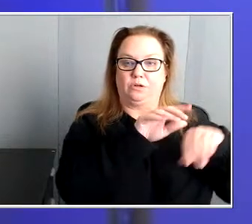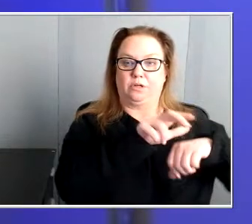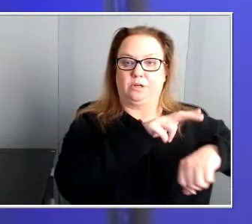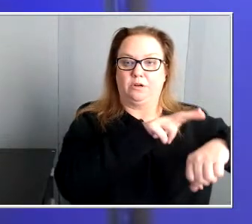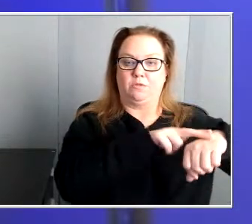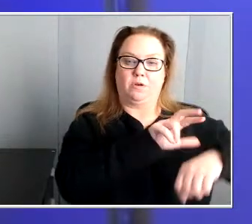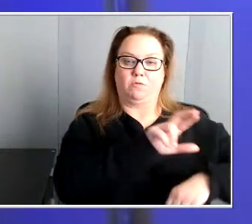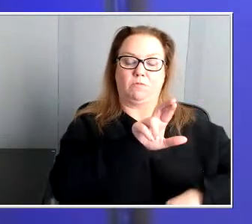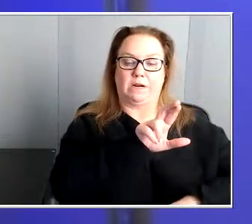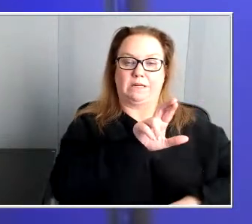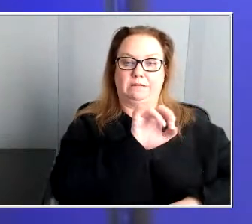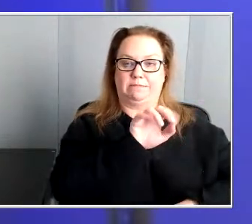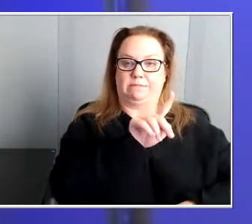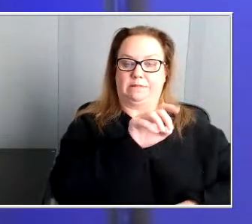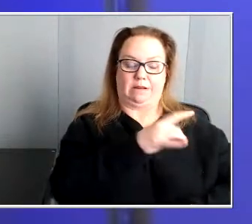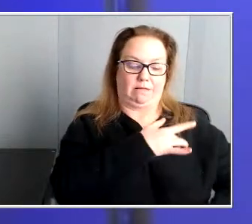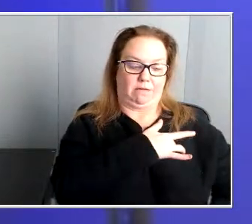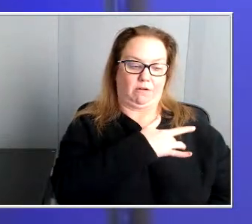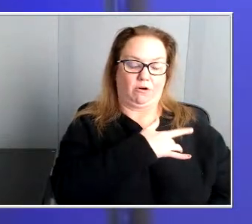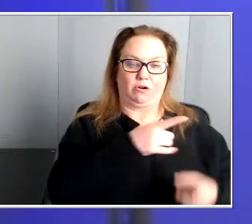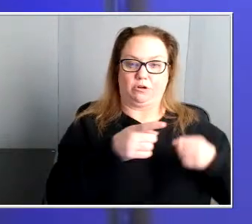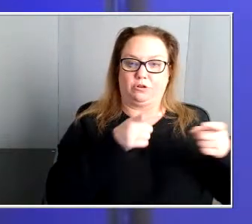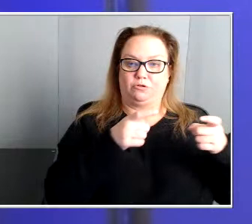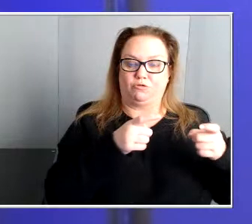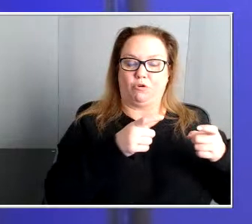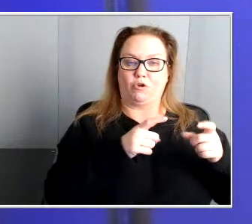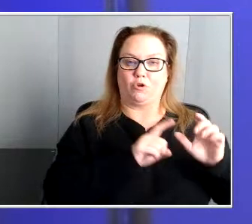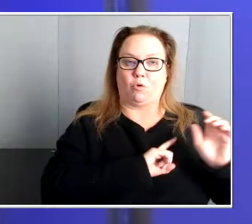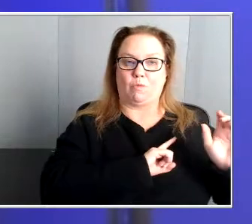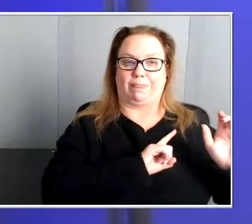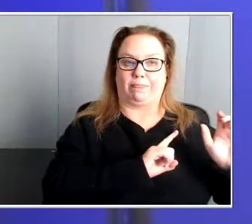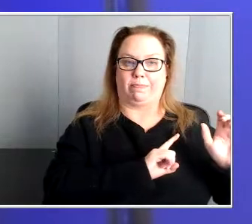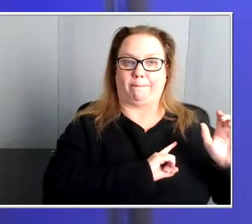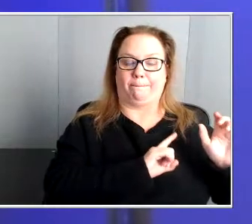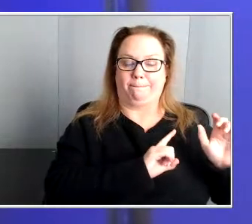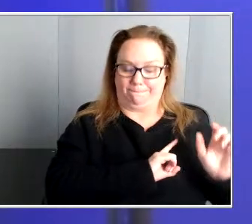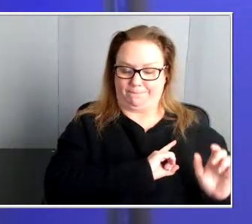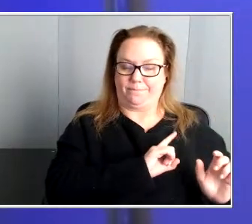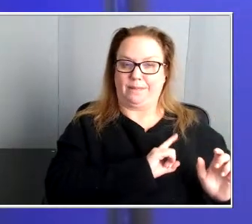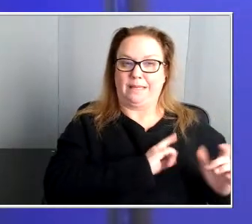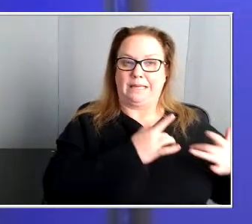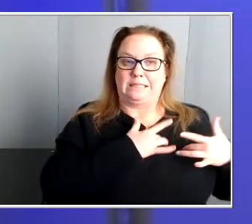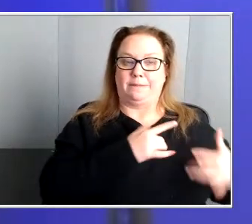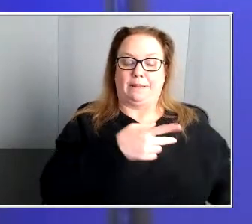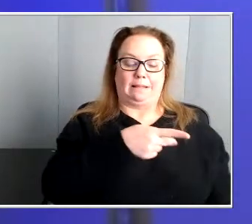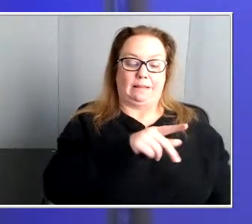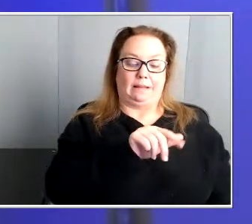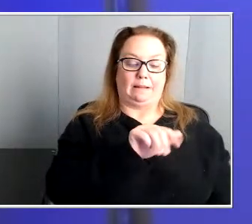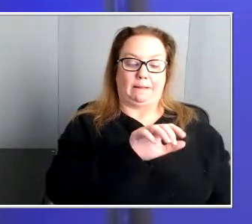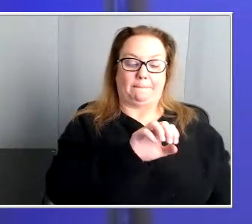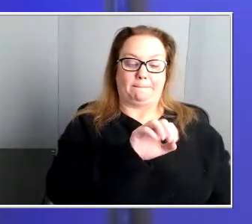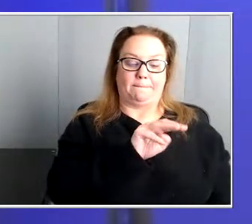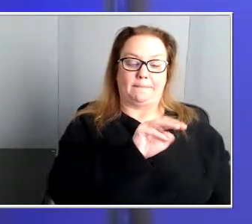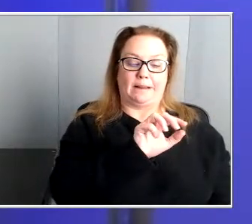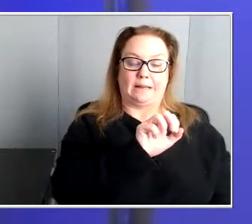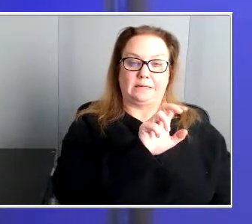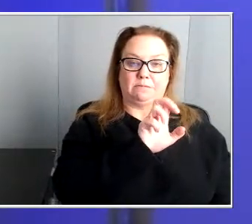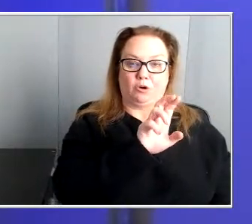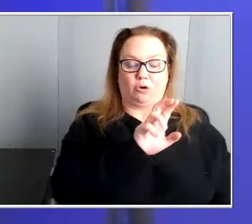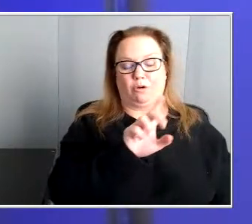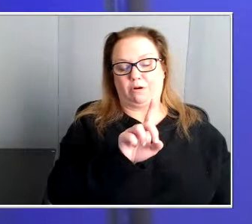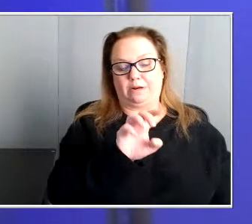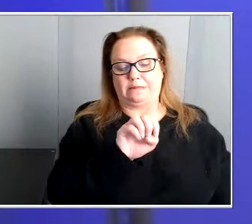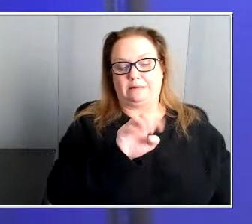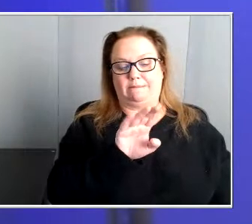of the heart in order to control your rhythm. So typically a pacemaker and sometimes a defibrillator can be put in